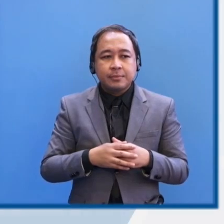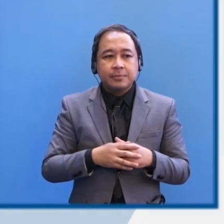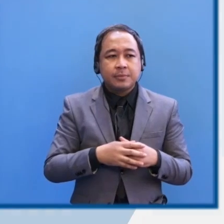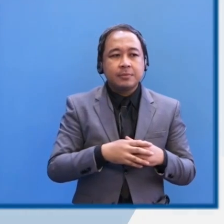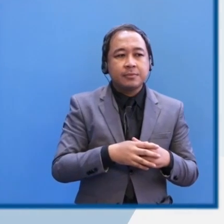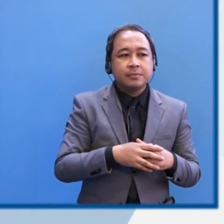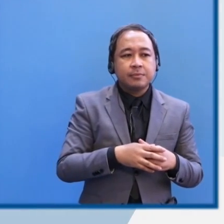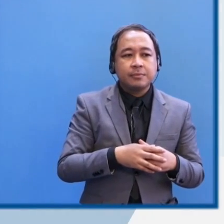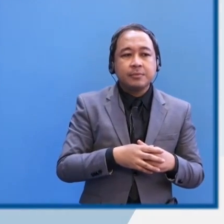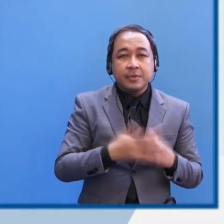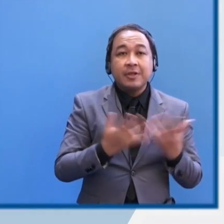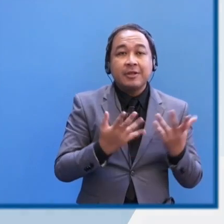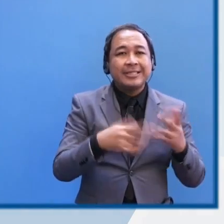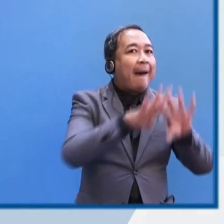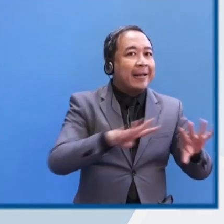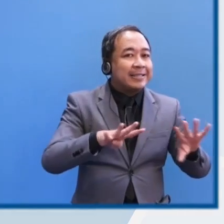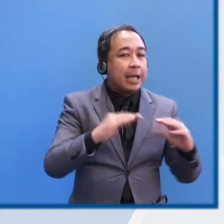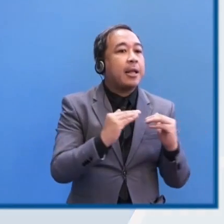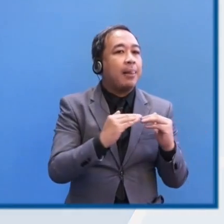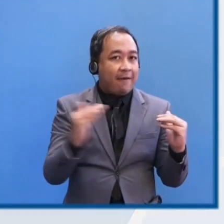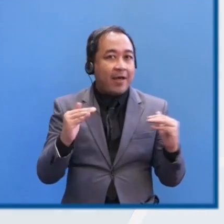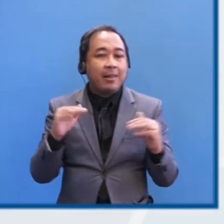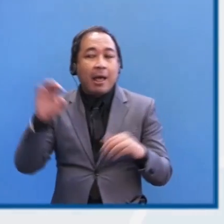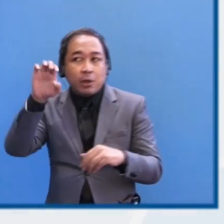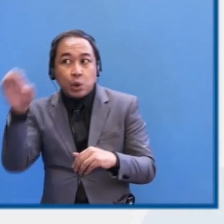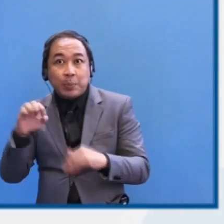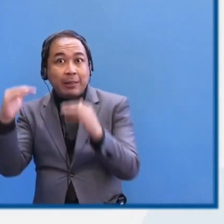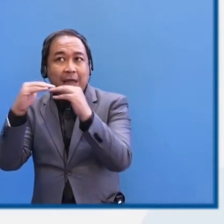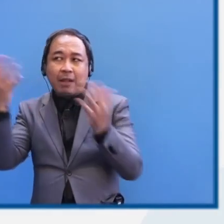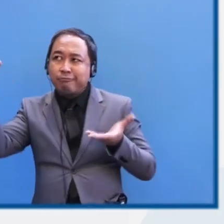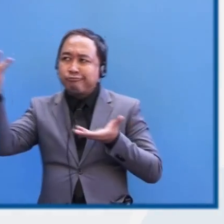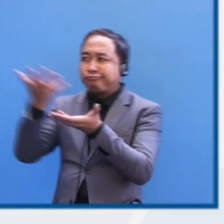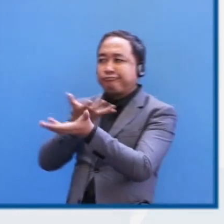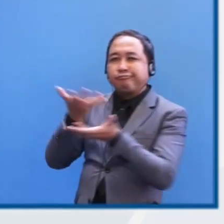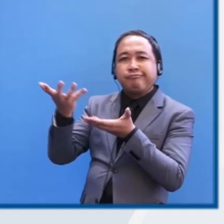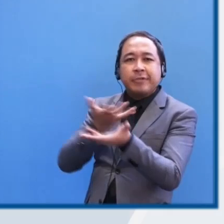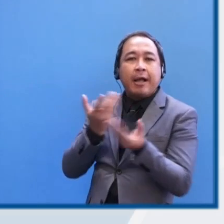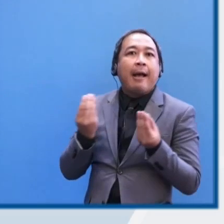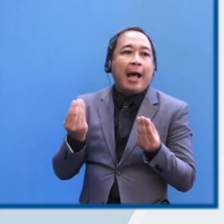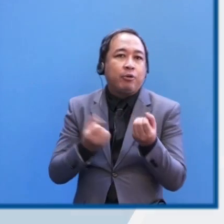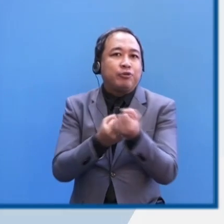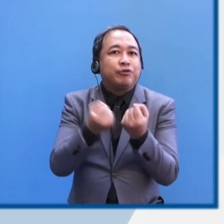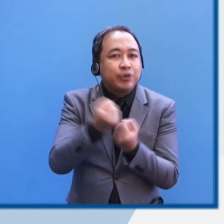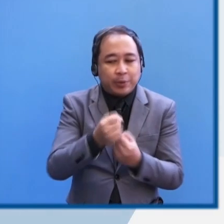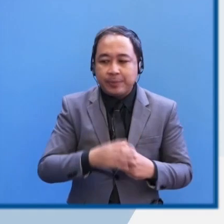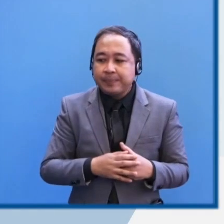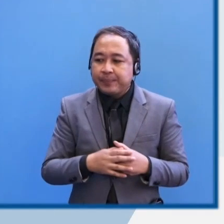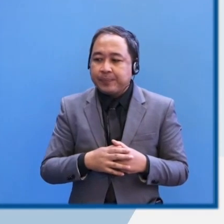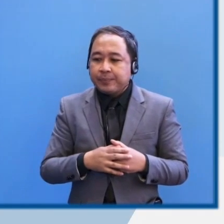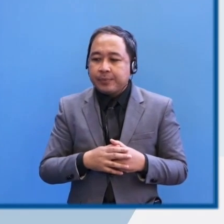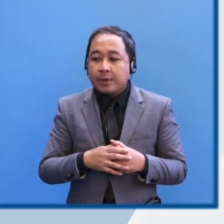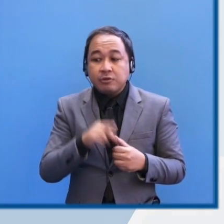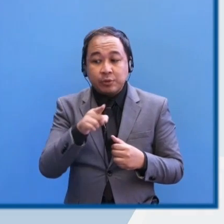entity involved in this? Does that make breaking the silos easier? Yes, I do believe so. Because